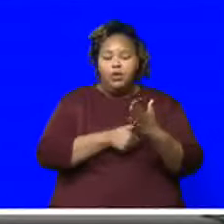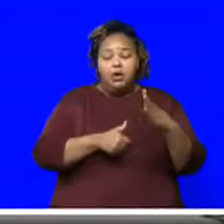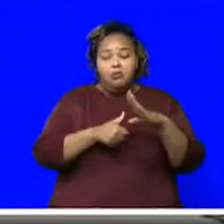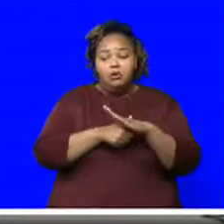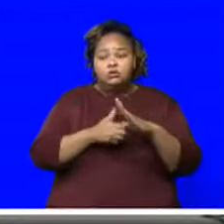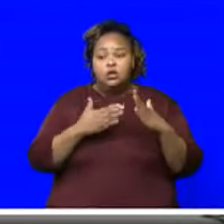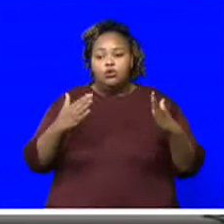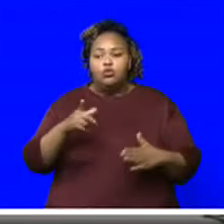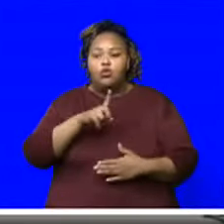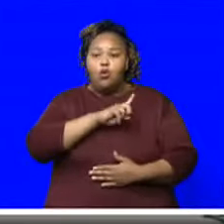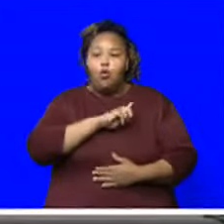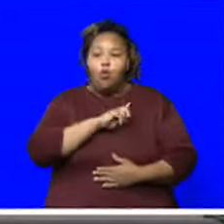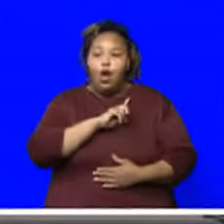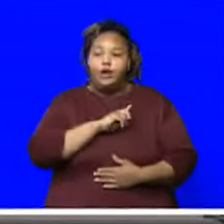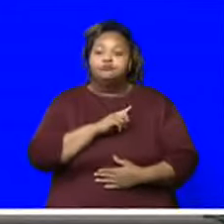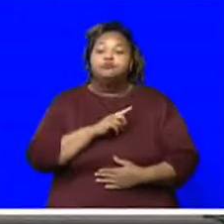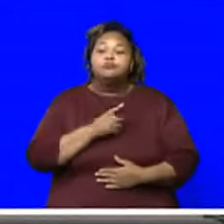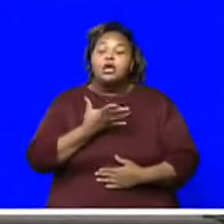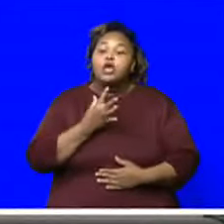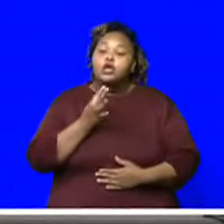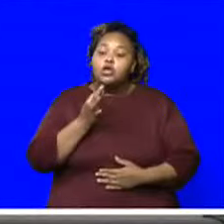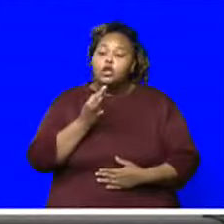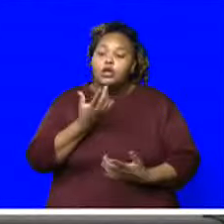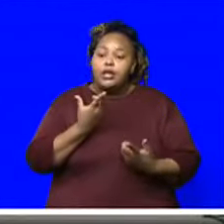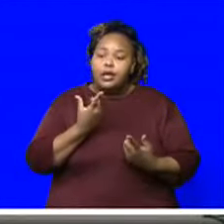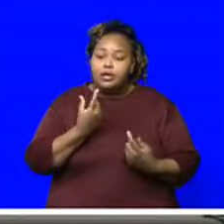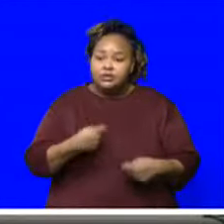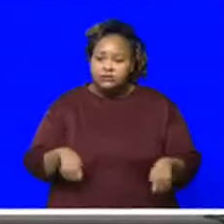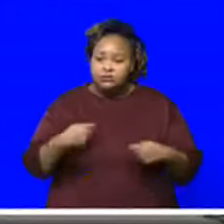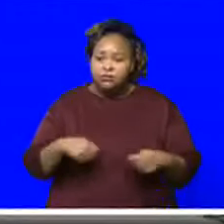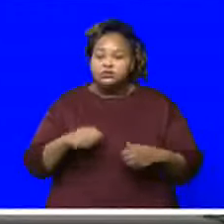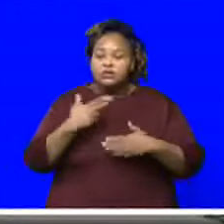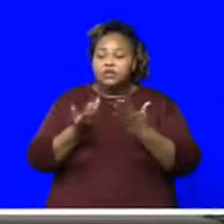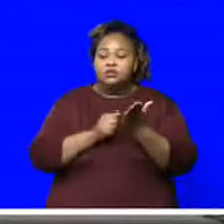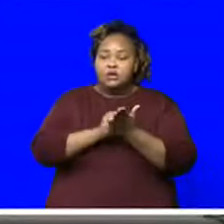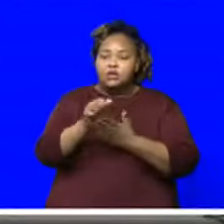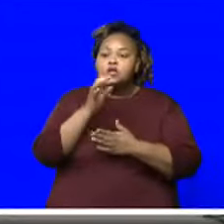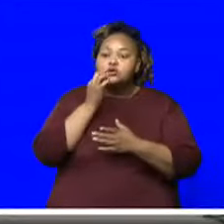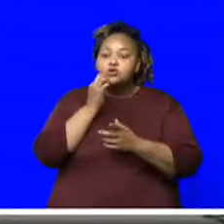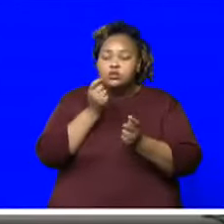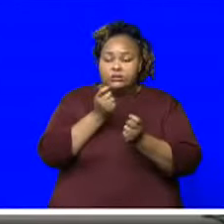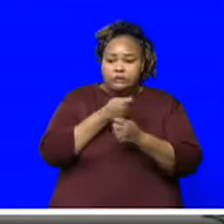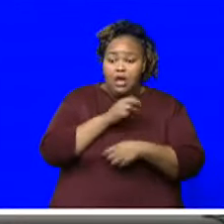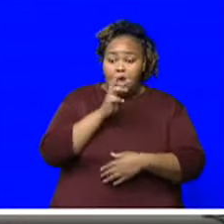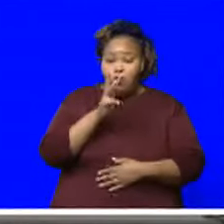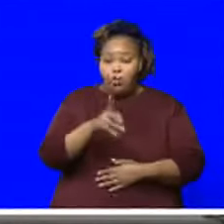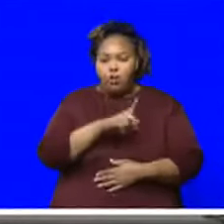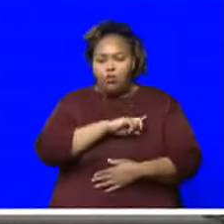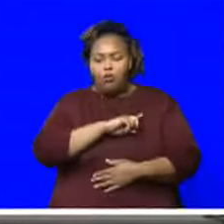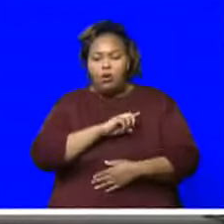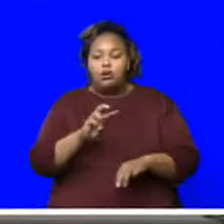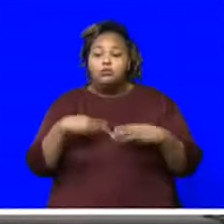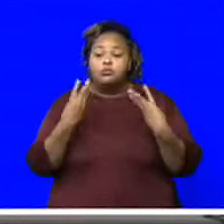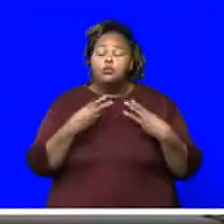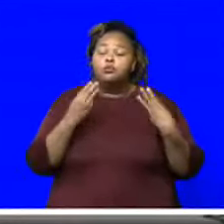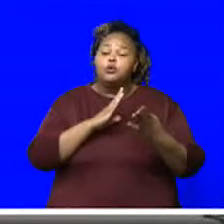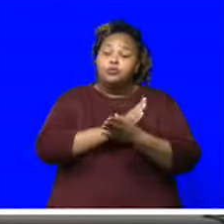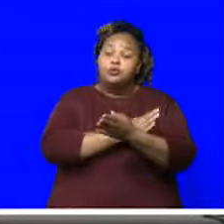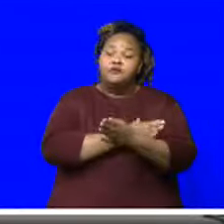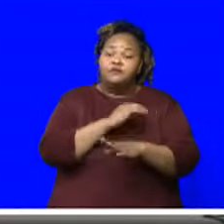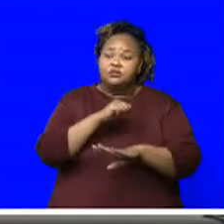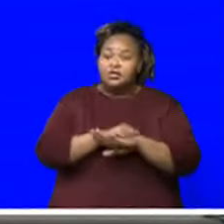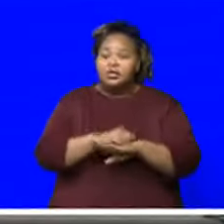arts and culture and youth landscape in Eswatini for the benefit and betterment of Eswatini,